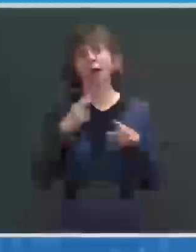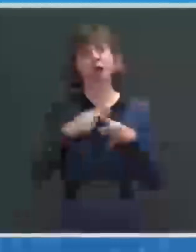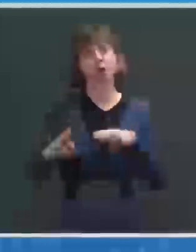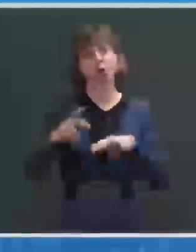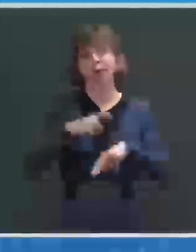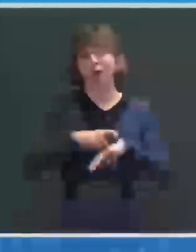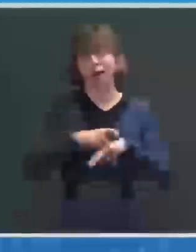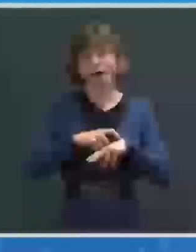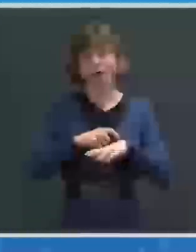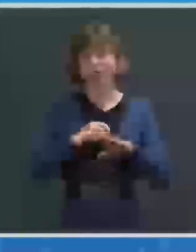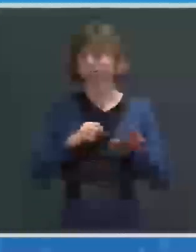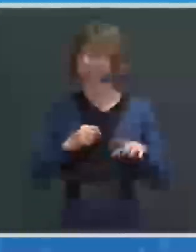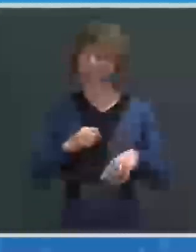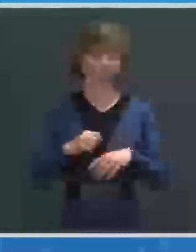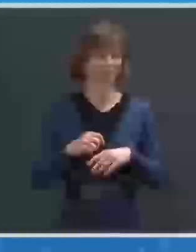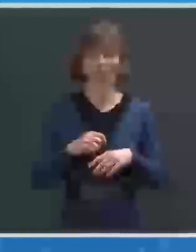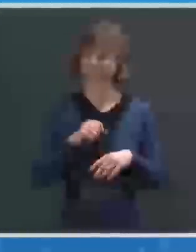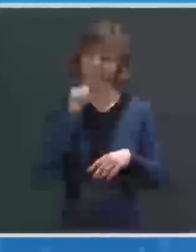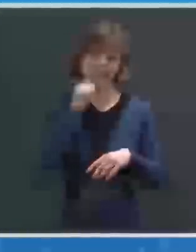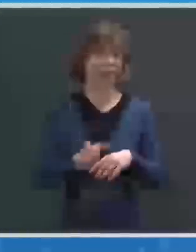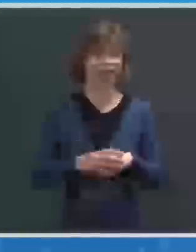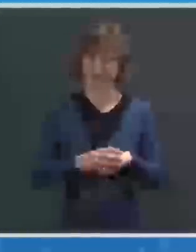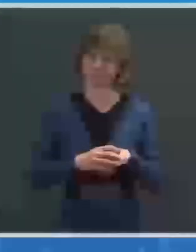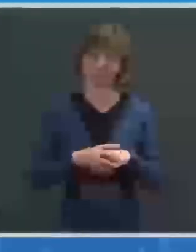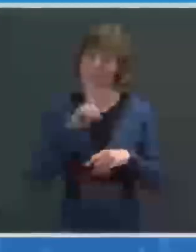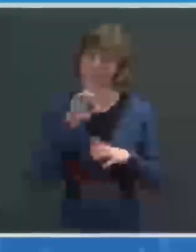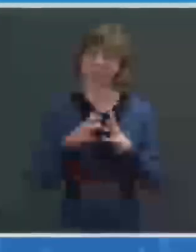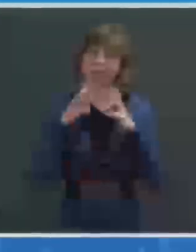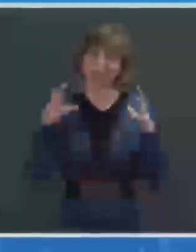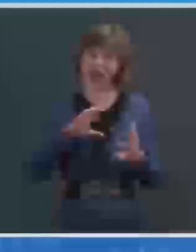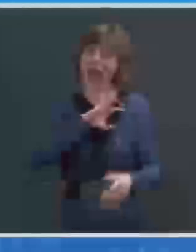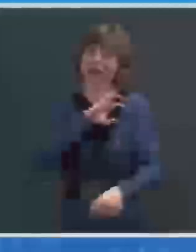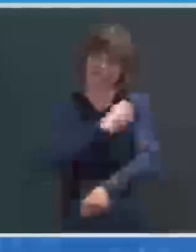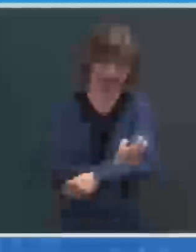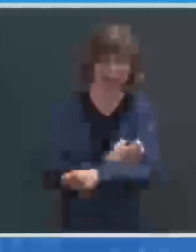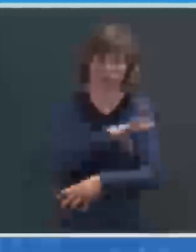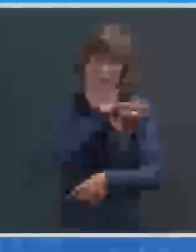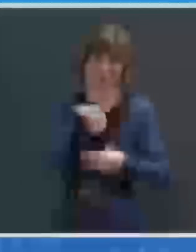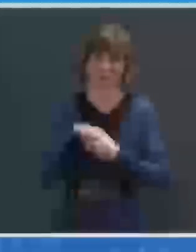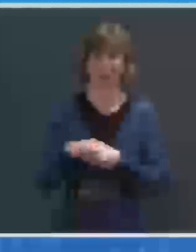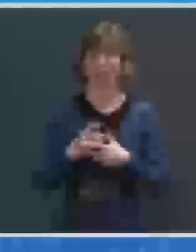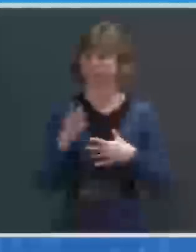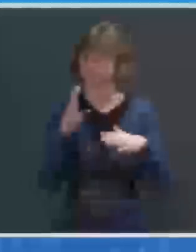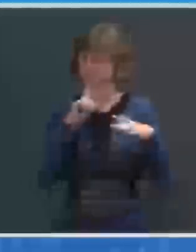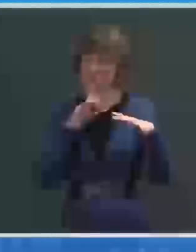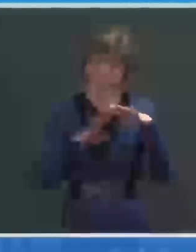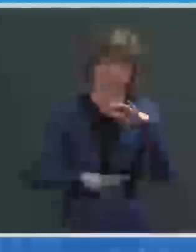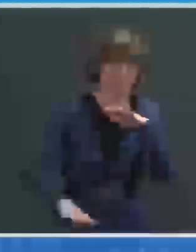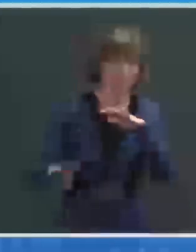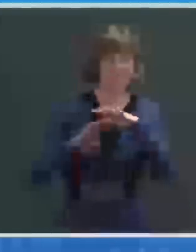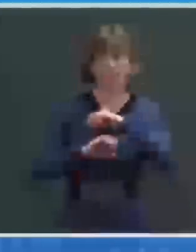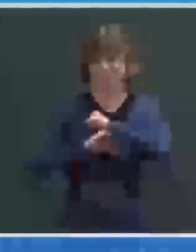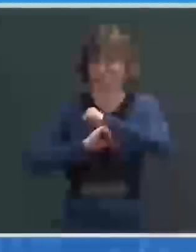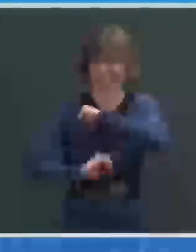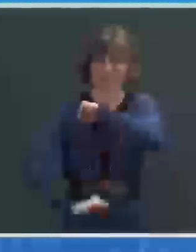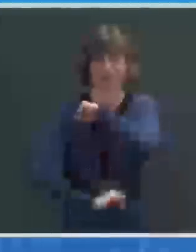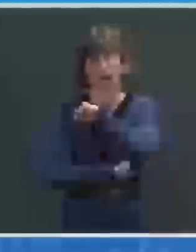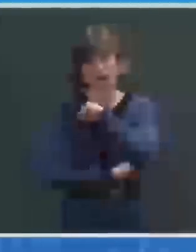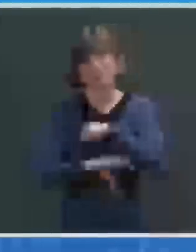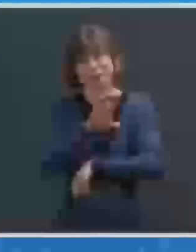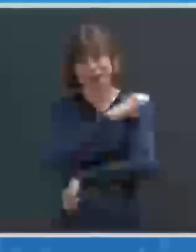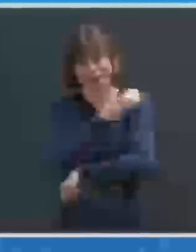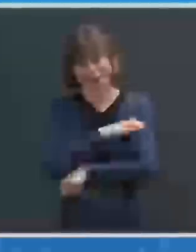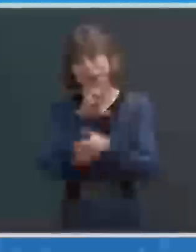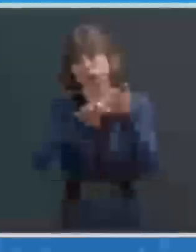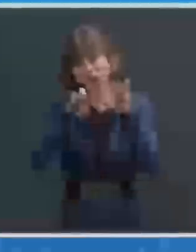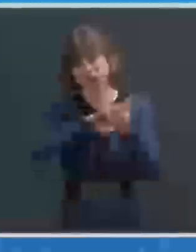period of time, there was a lot of effort, including fundamental basic preclinical and clinical research that went into that. I'll stop